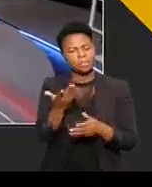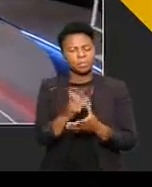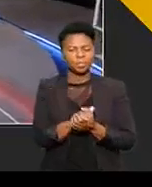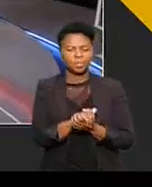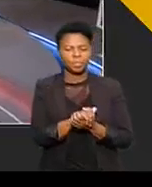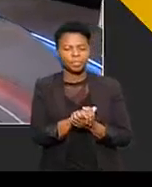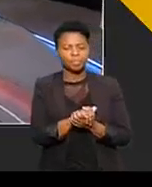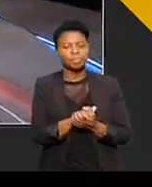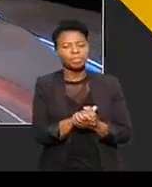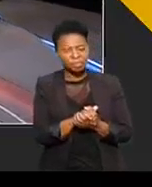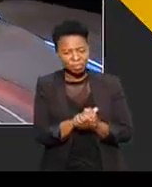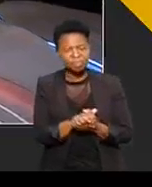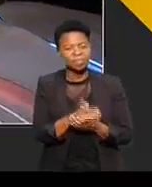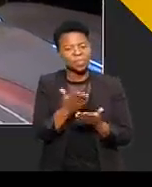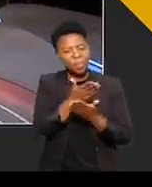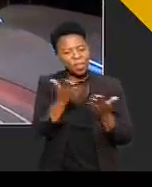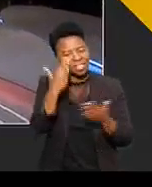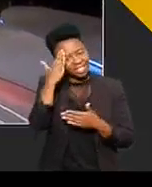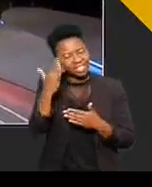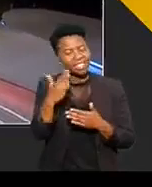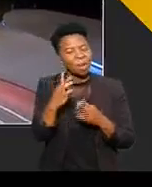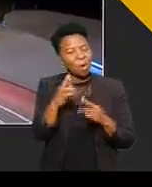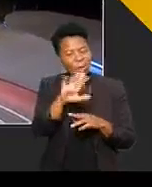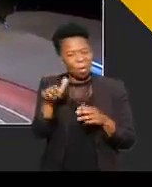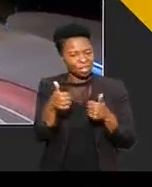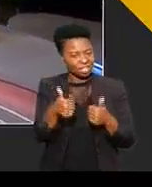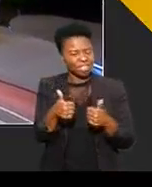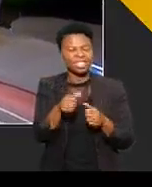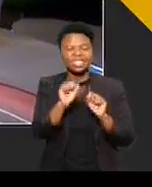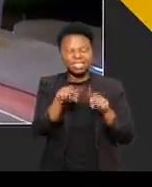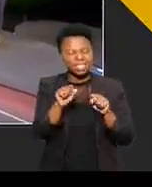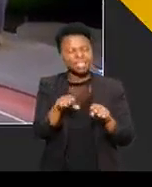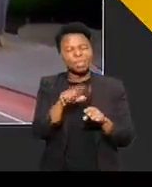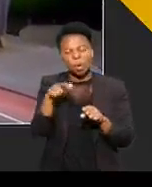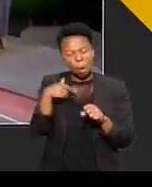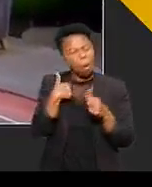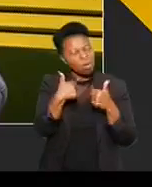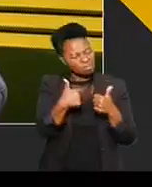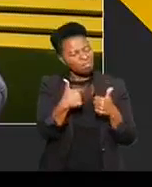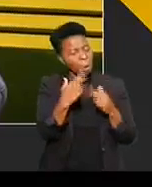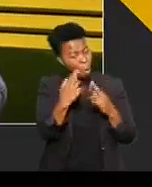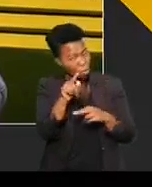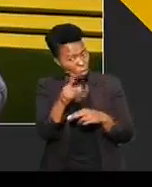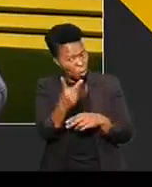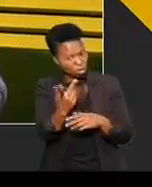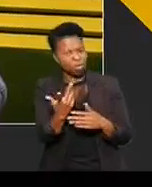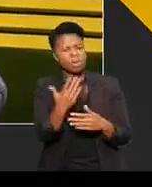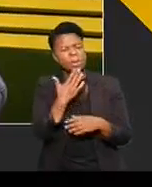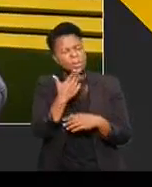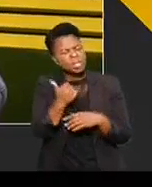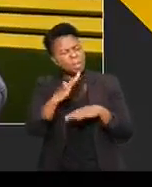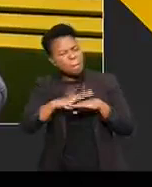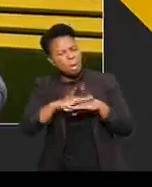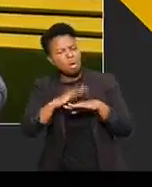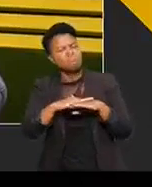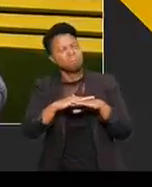Good day. I hope you all are well and safe. No, we are, Doctor, and we hope you are too. Doctor, let's just get into this conversation